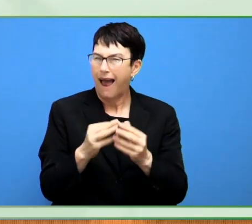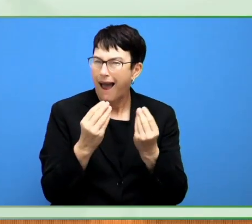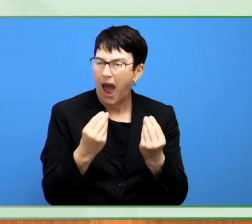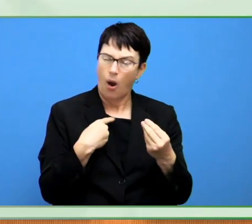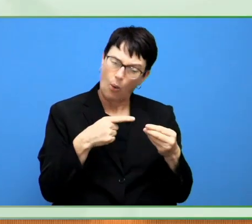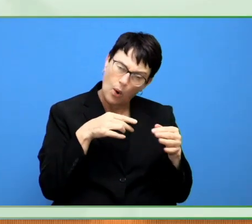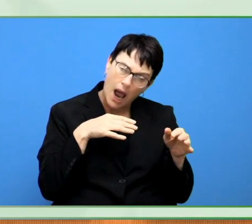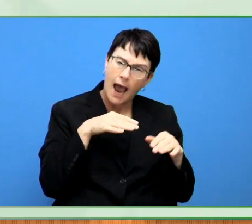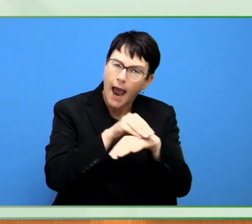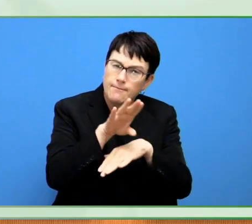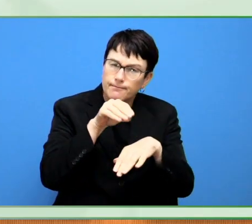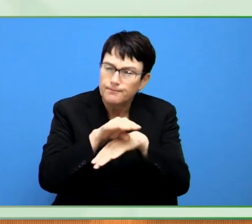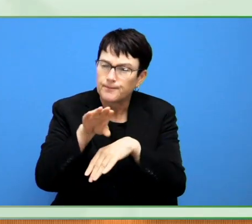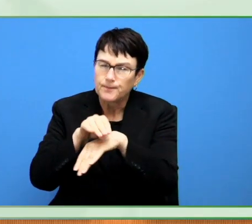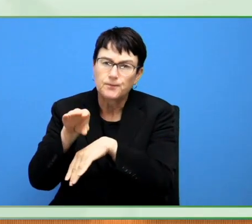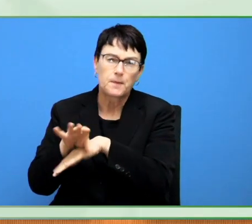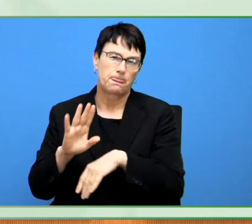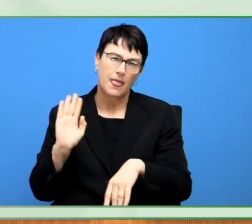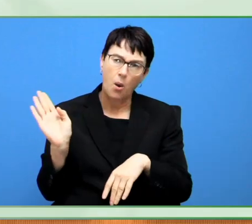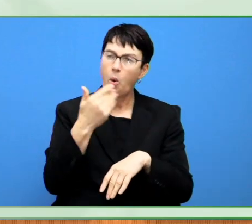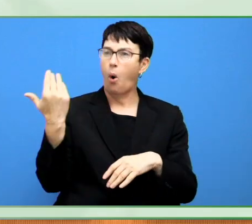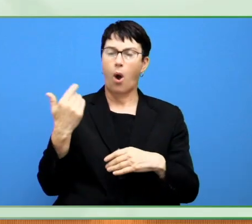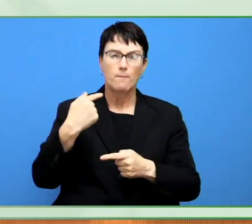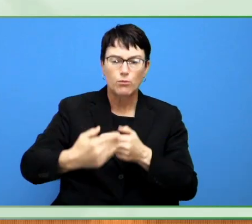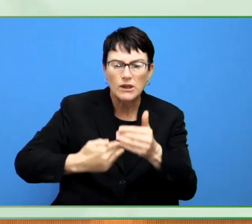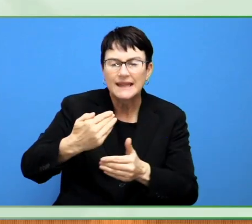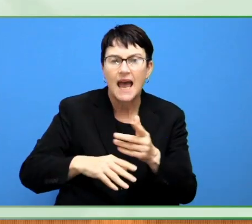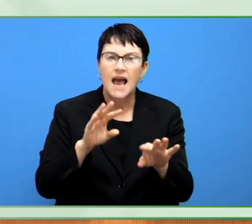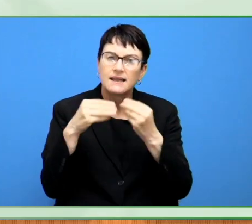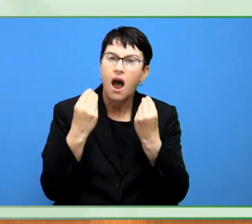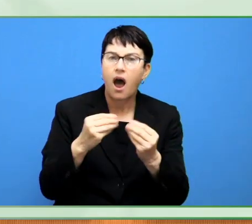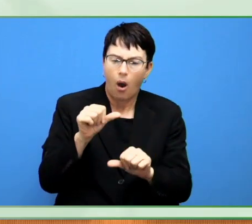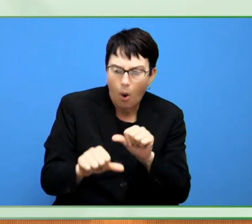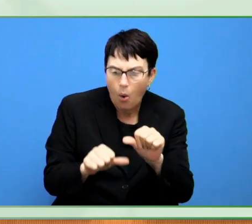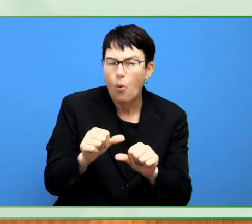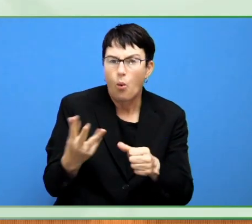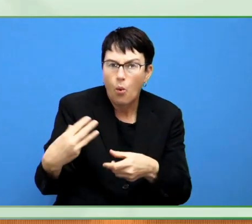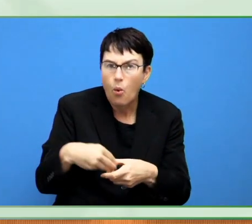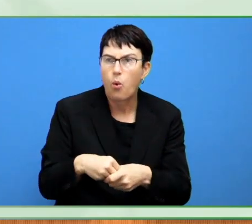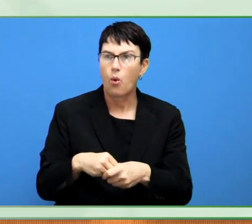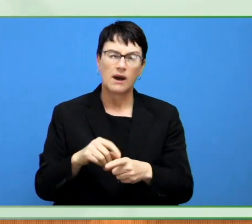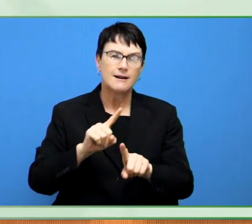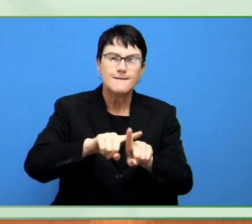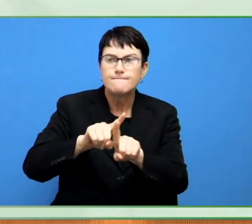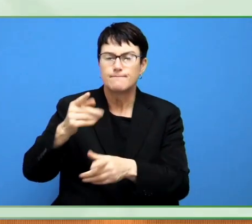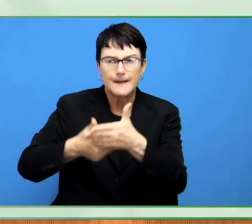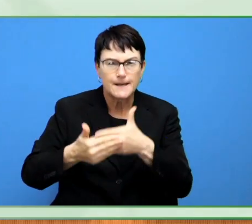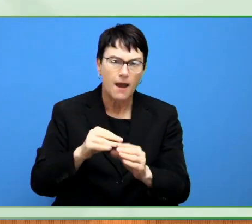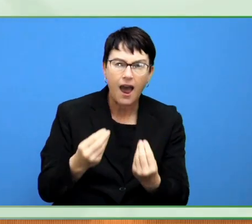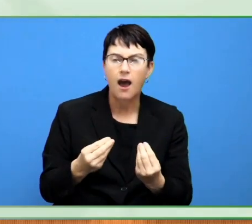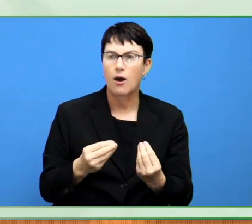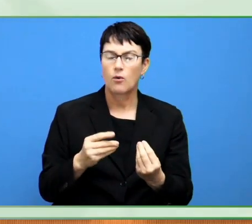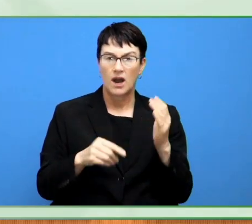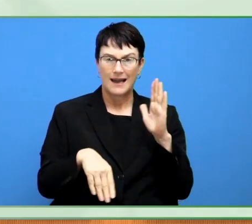the processes inclusion and accessibility, how to understand the standards and how to embed them in your processes,